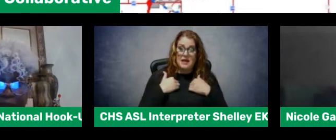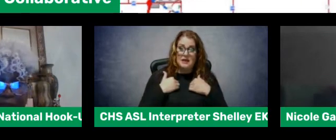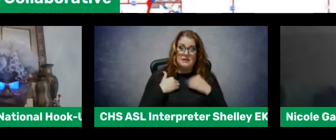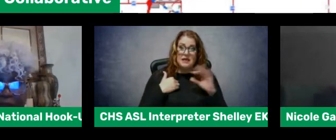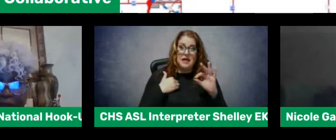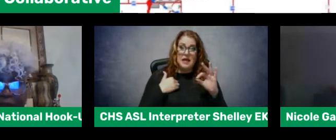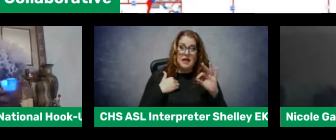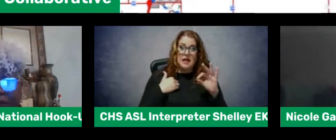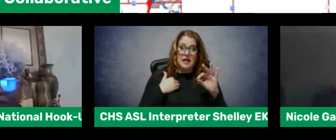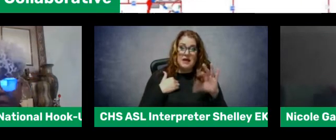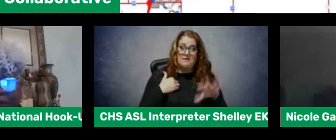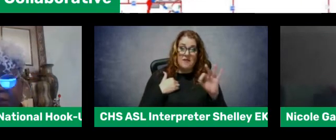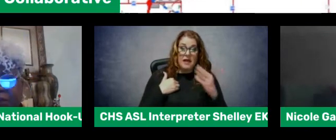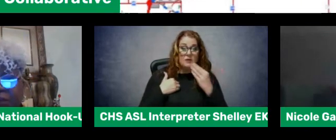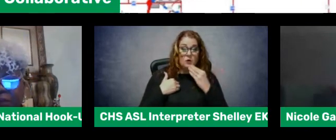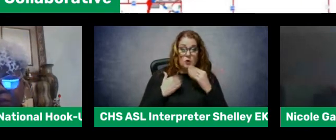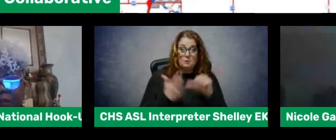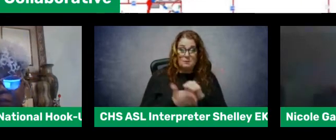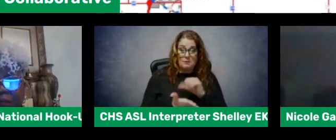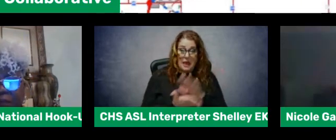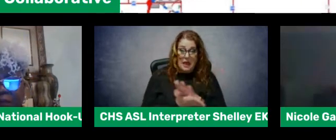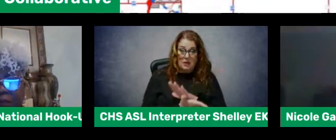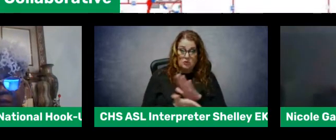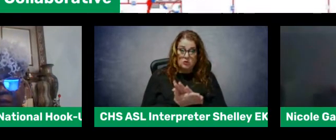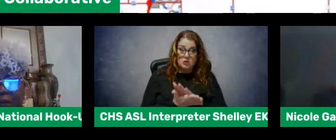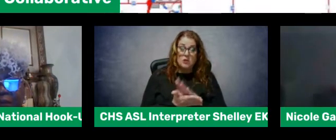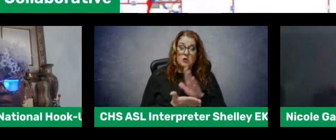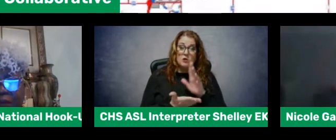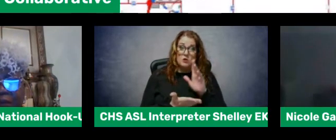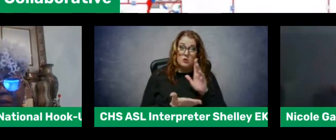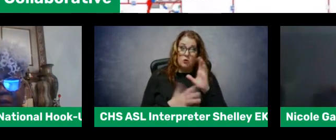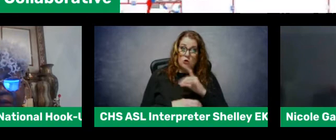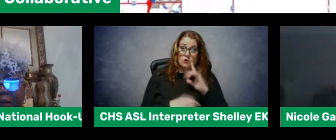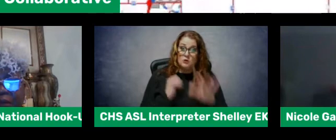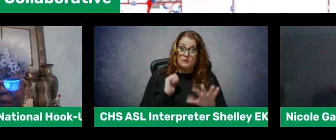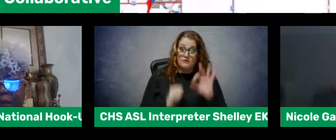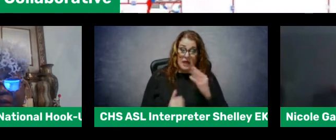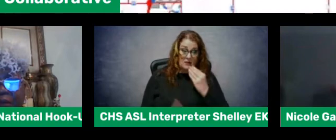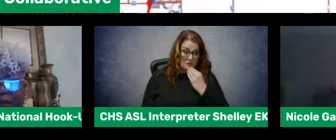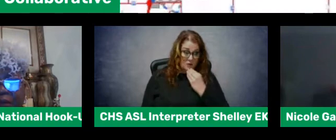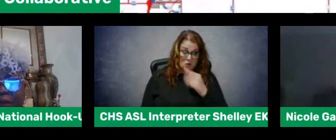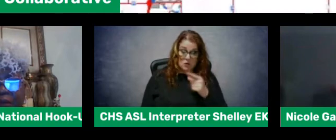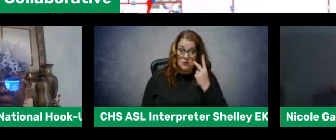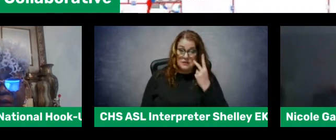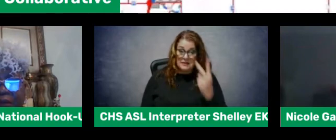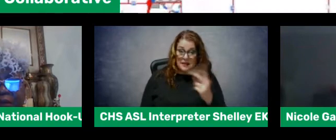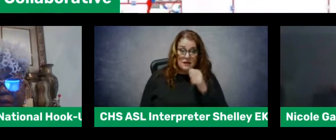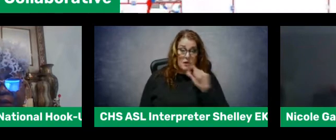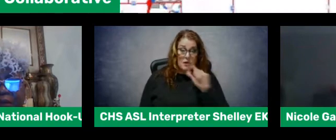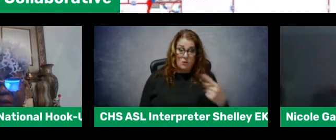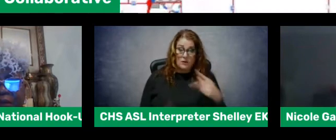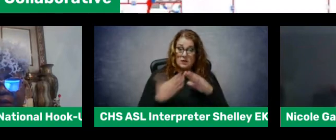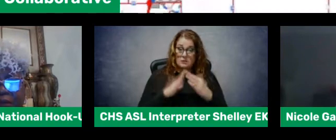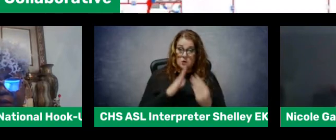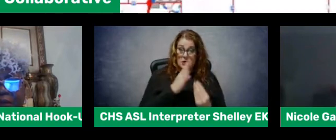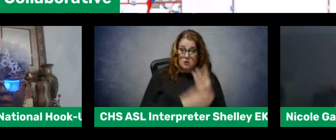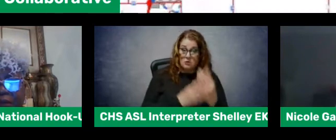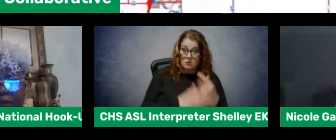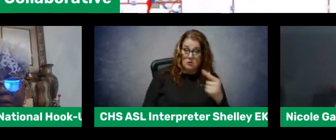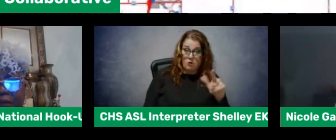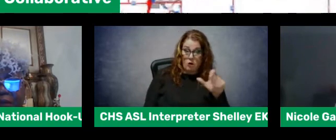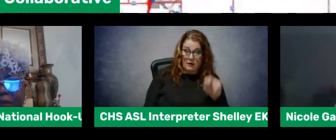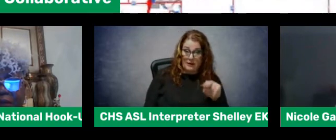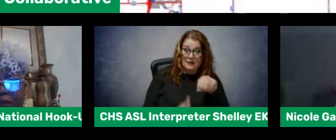Food page. So when you go to Find Food, you will see not only the community gardens in